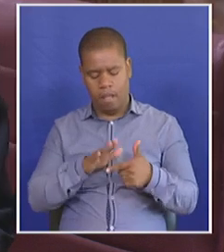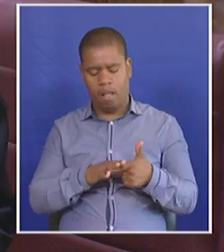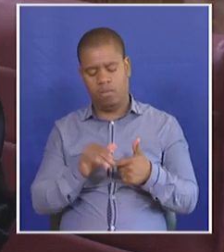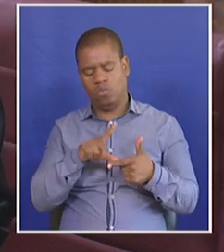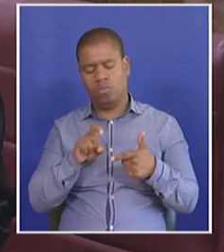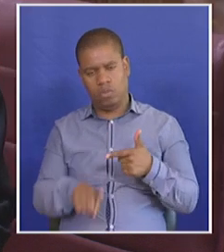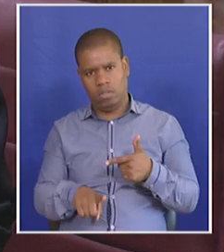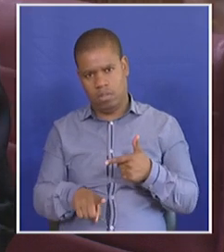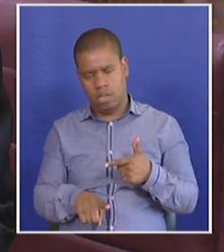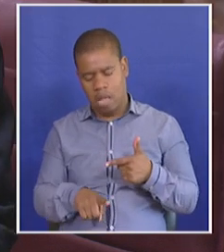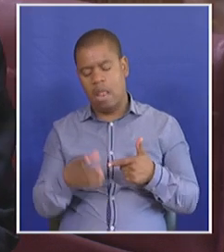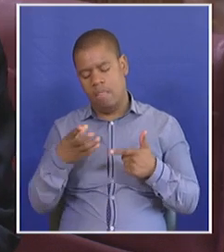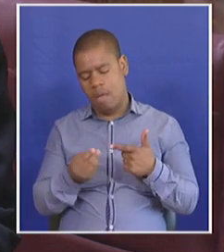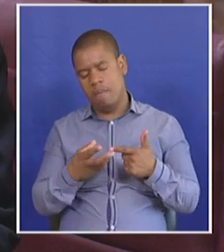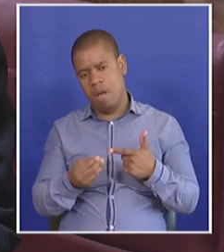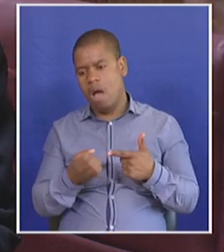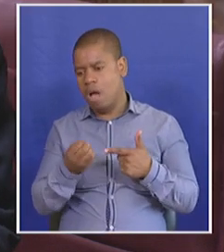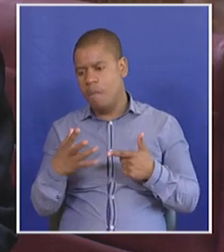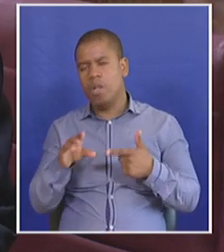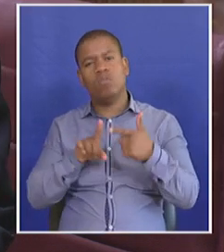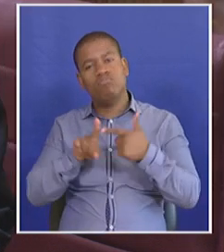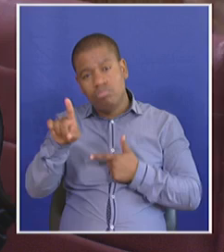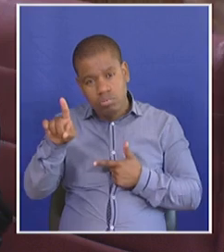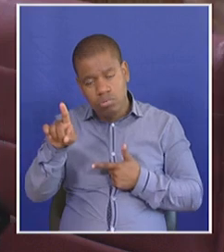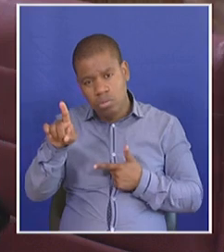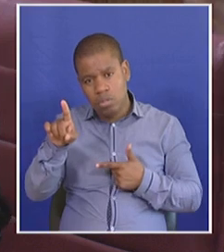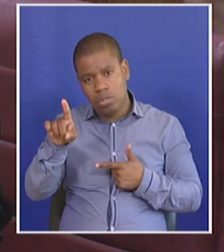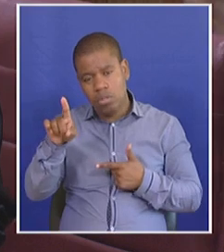was on statistics, how many successful prosecutions for the